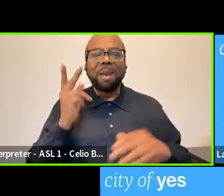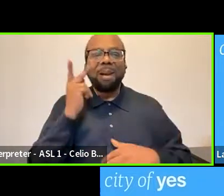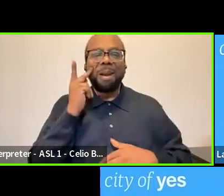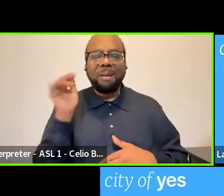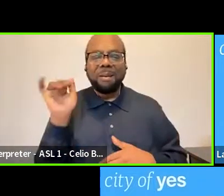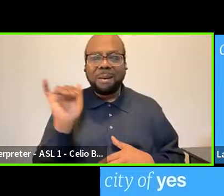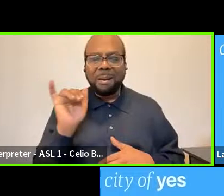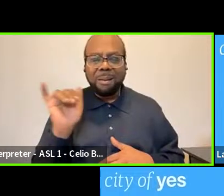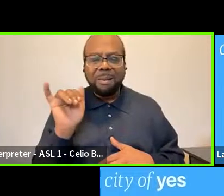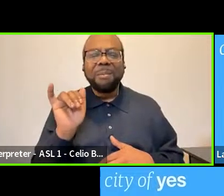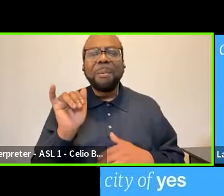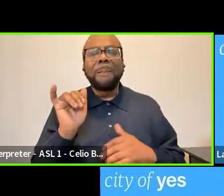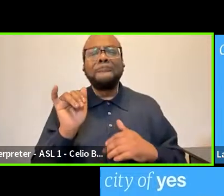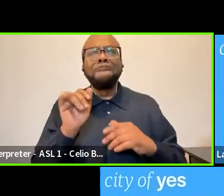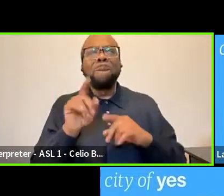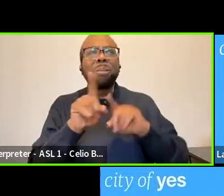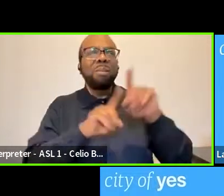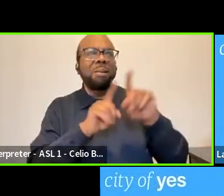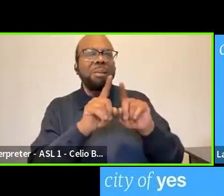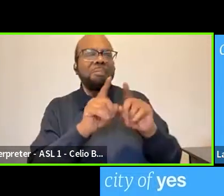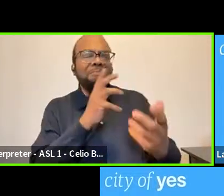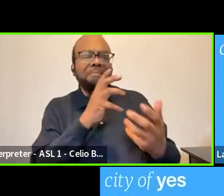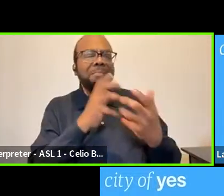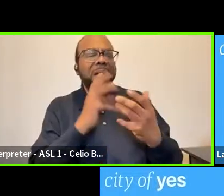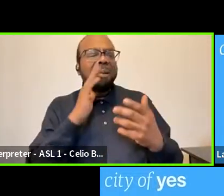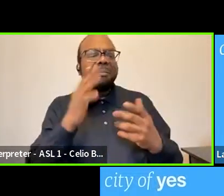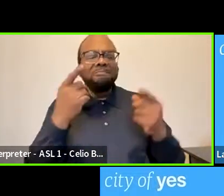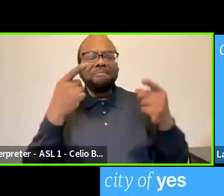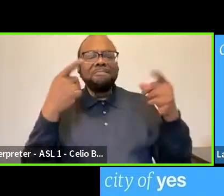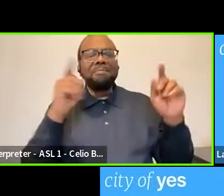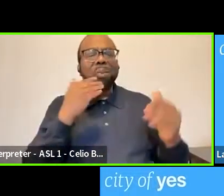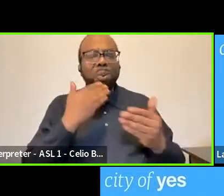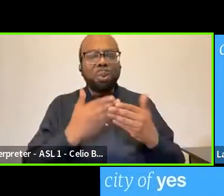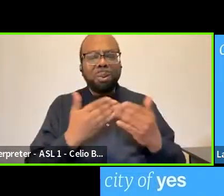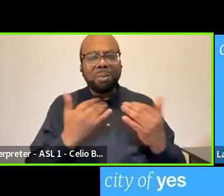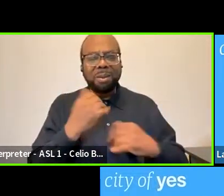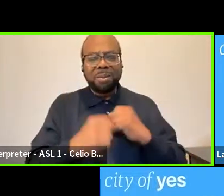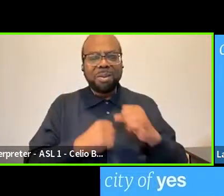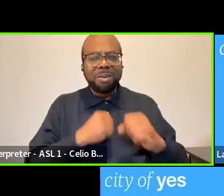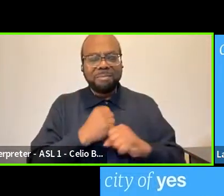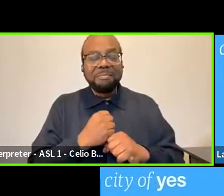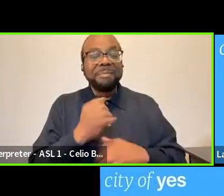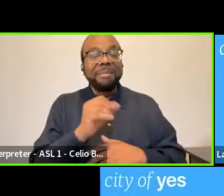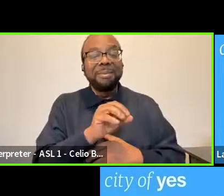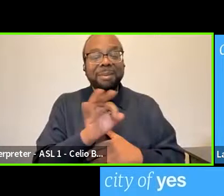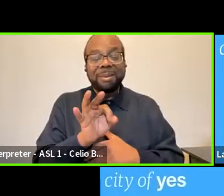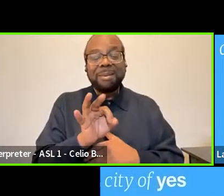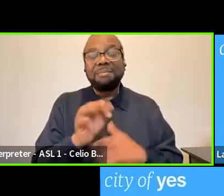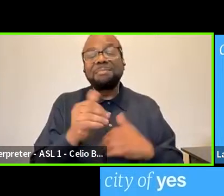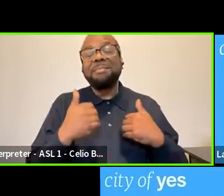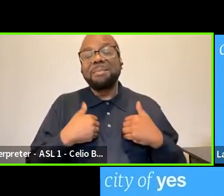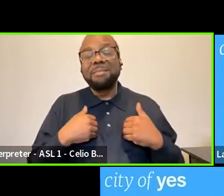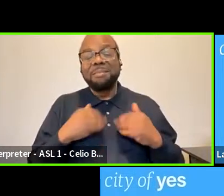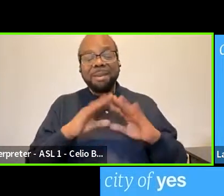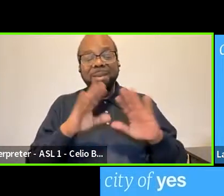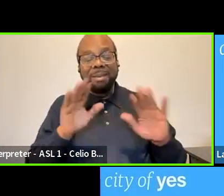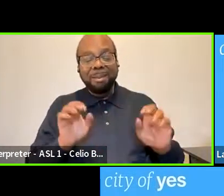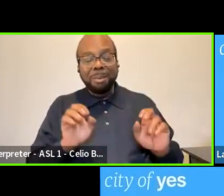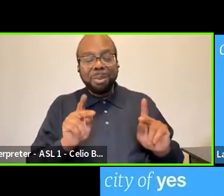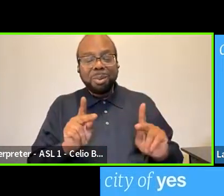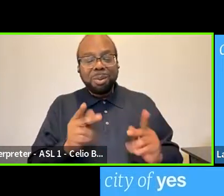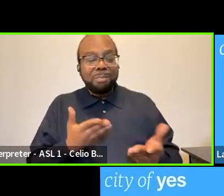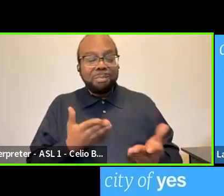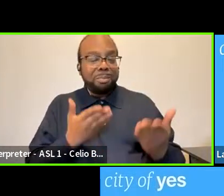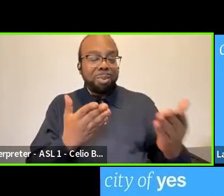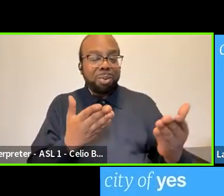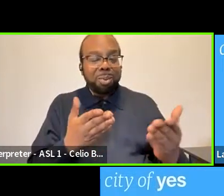like, uh, the stars are underlining and that we'll accomplish something good, um, this year, you know, if, you know, we can get the housing opportunity proposals through as